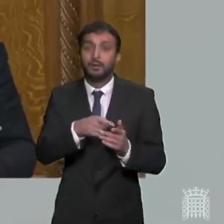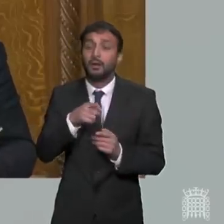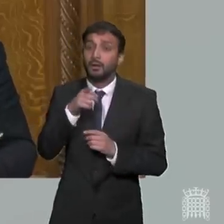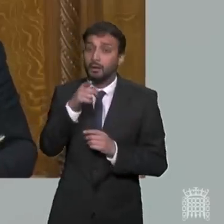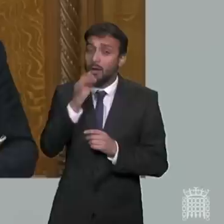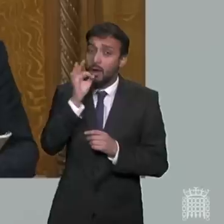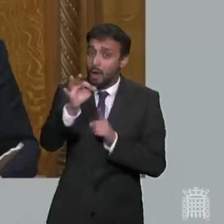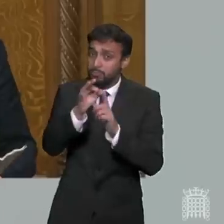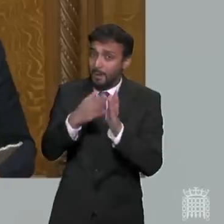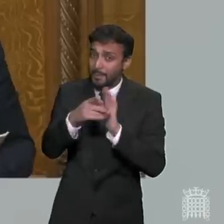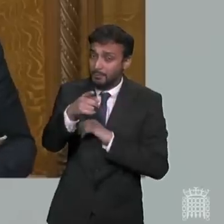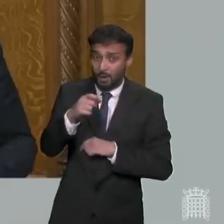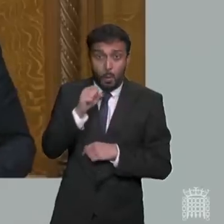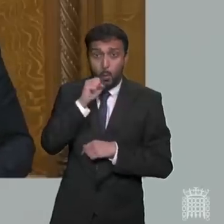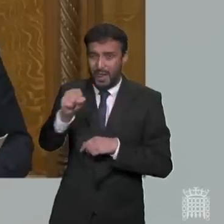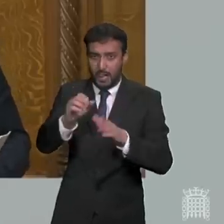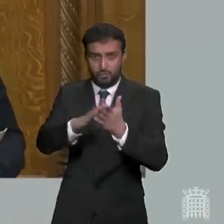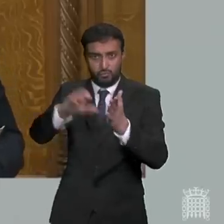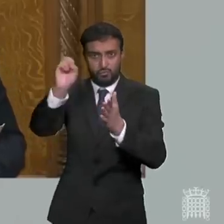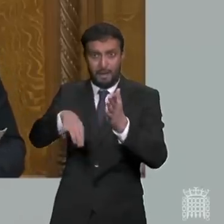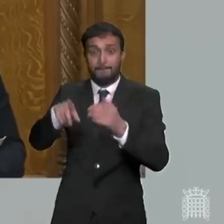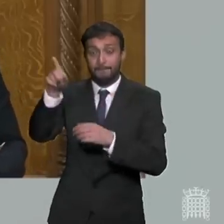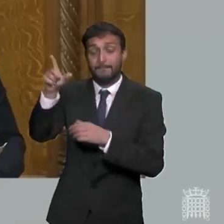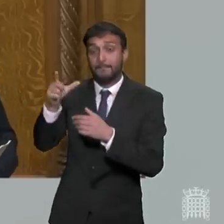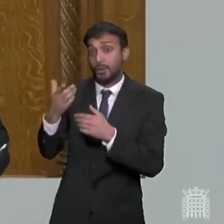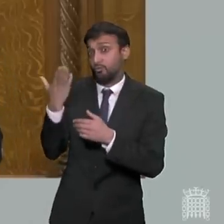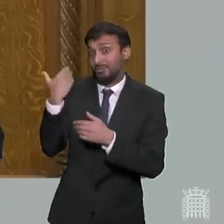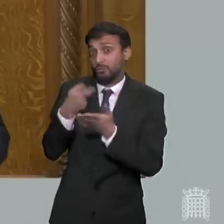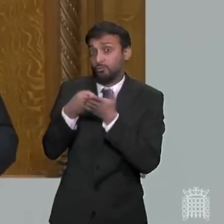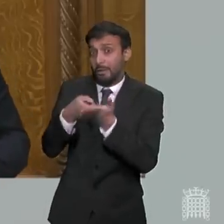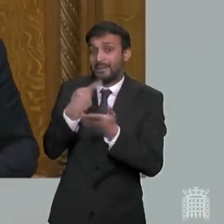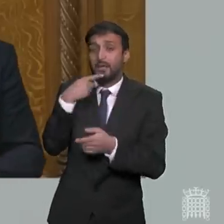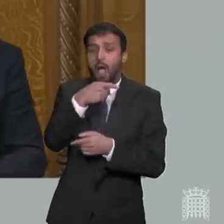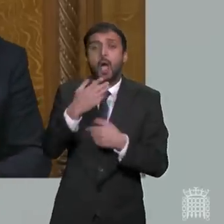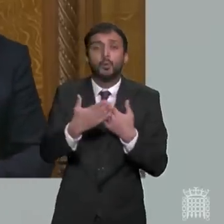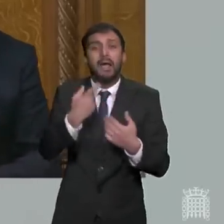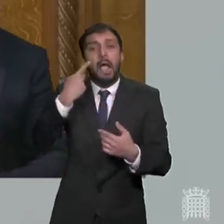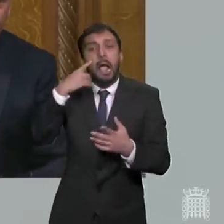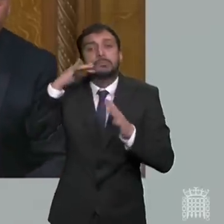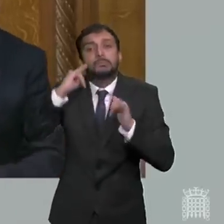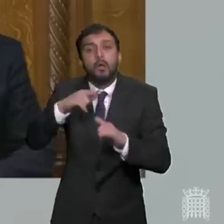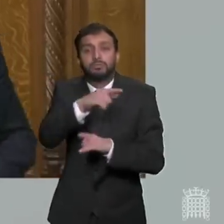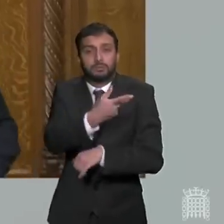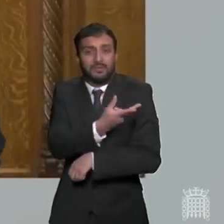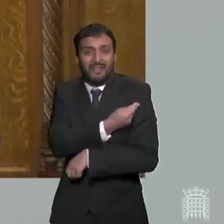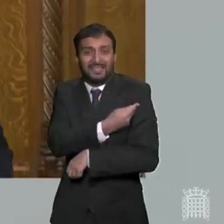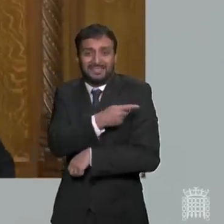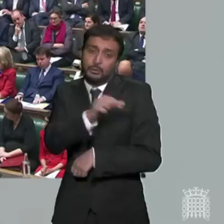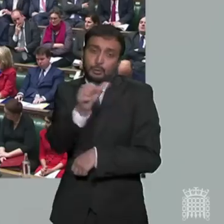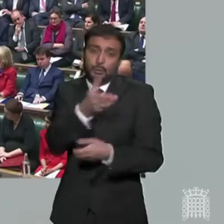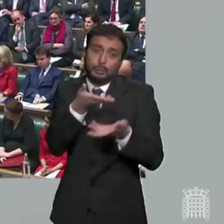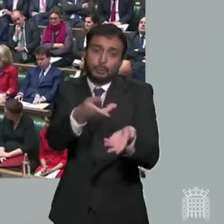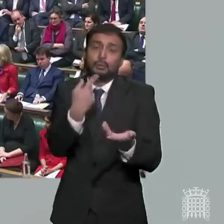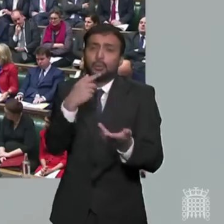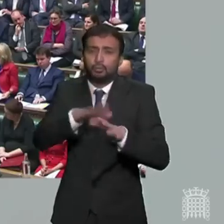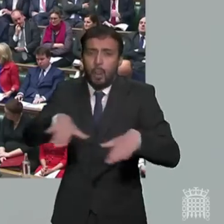Pharma-funded MHRA's recent recommendation that these experimental vaccines are administered to children as young as 6 months of